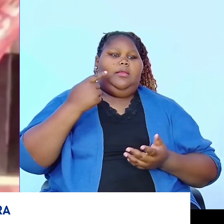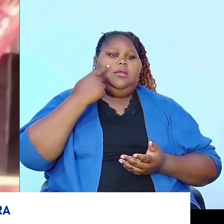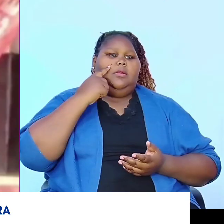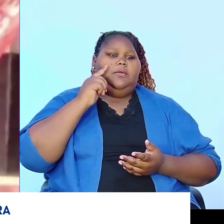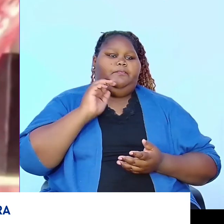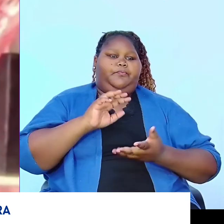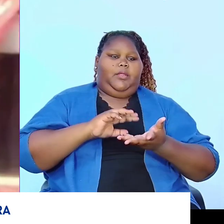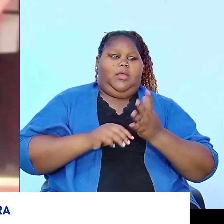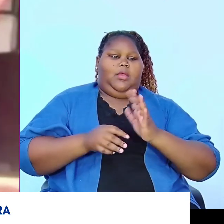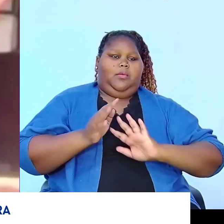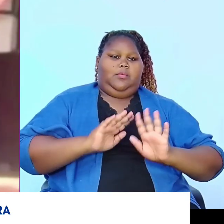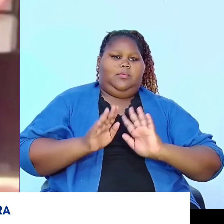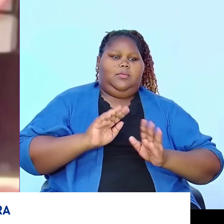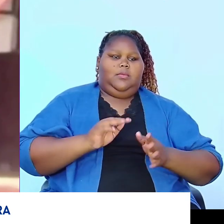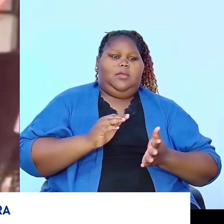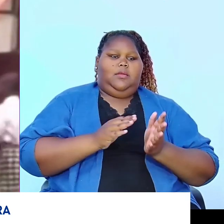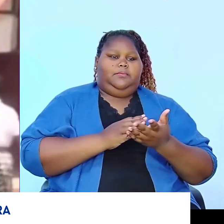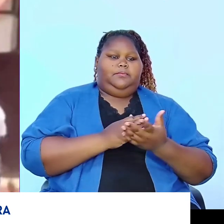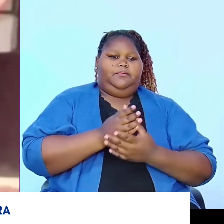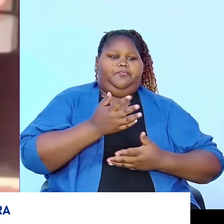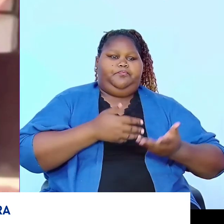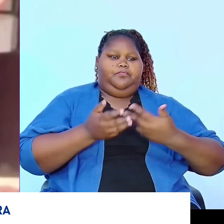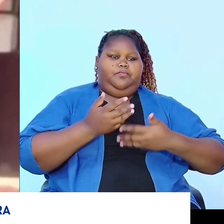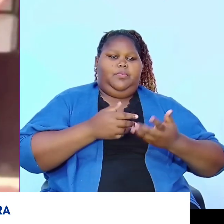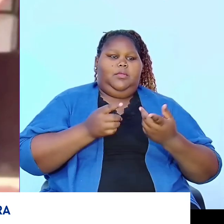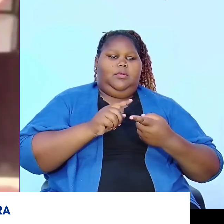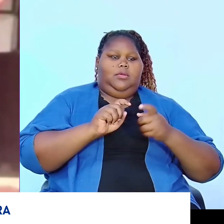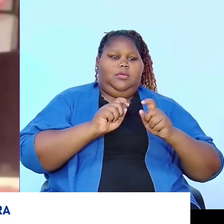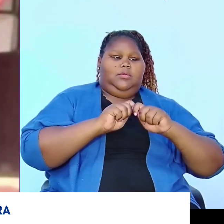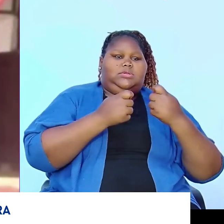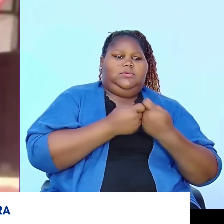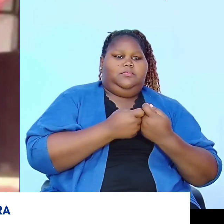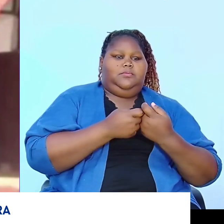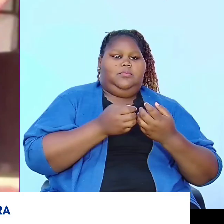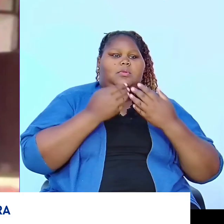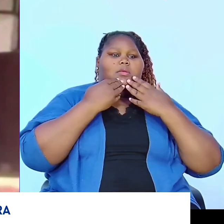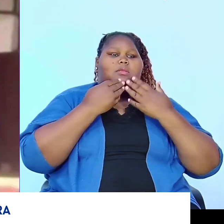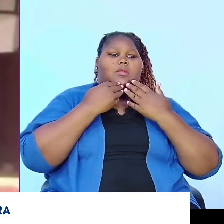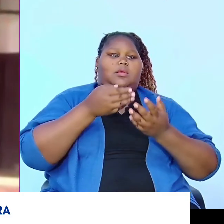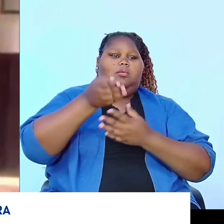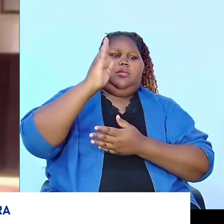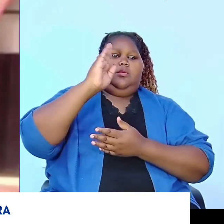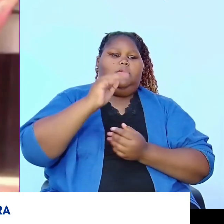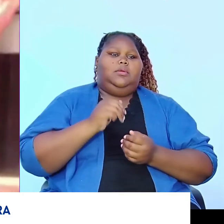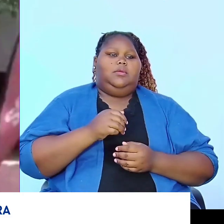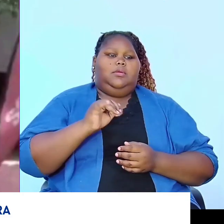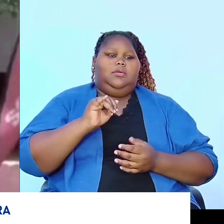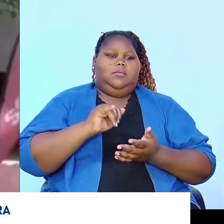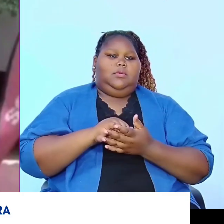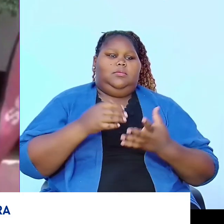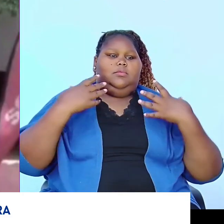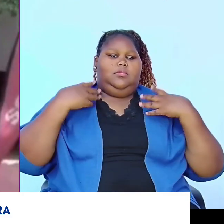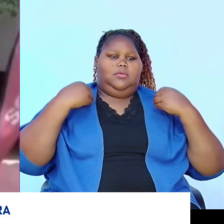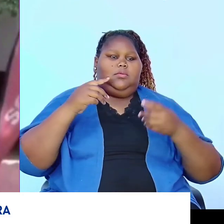with the semester team. So we really thank God and hope that this practice is going to continue.